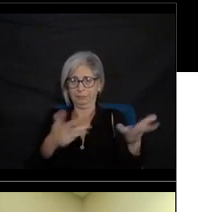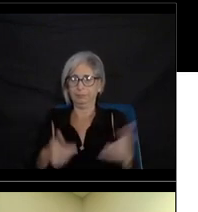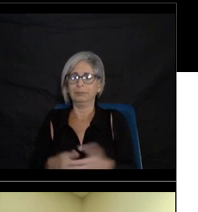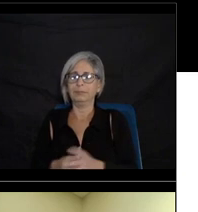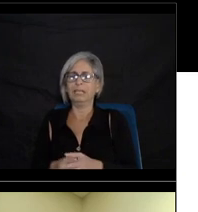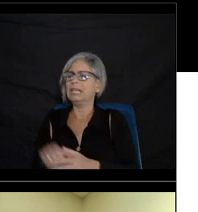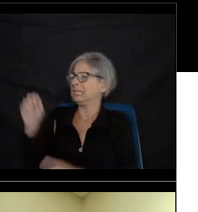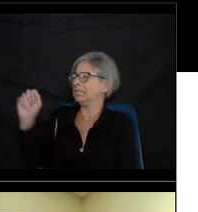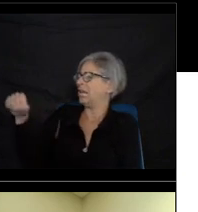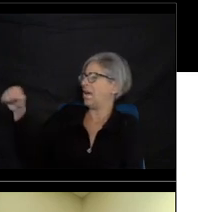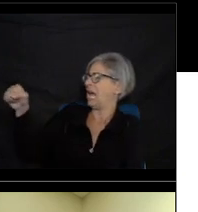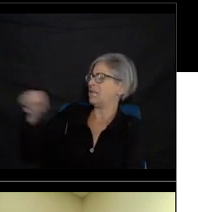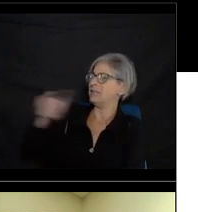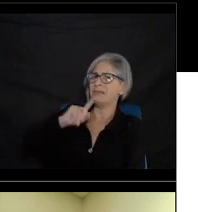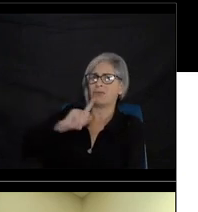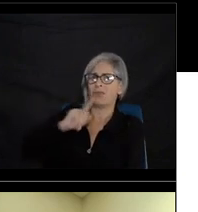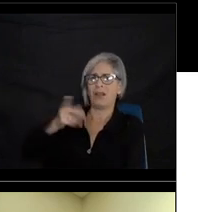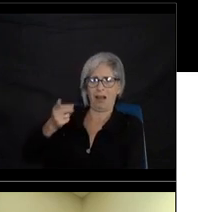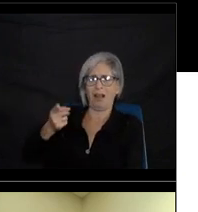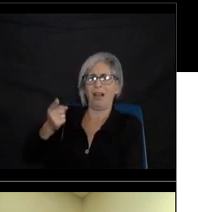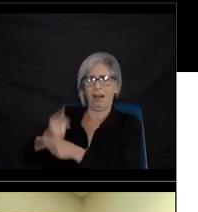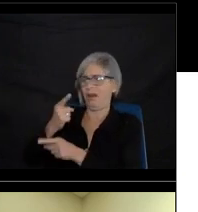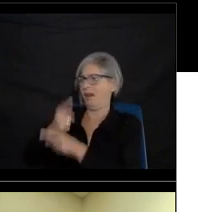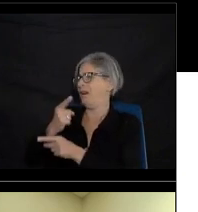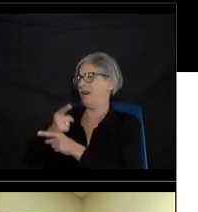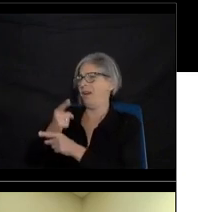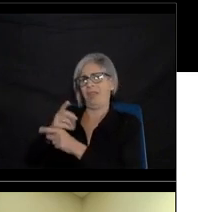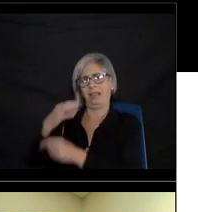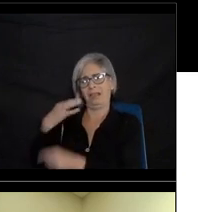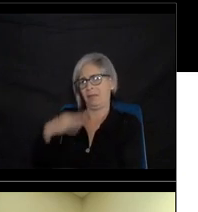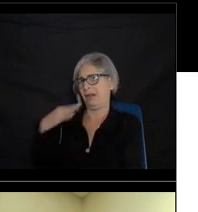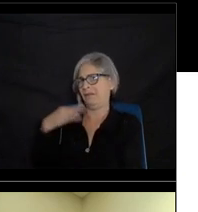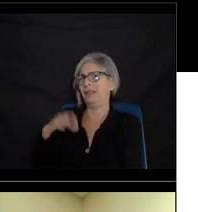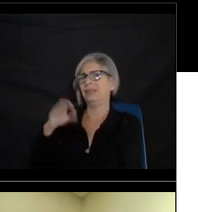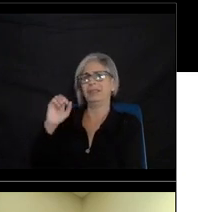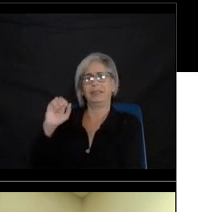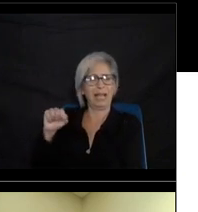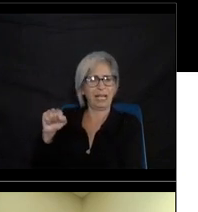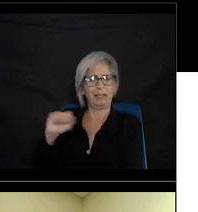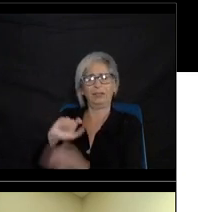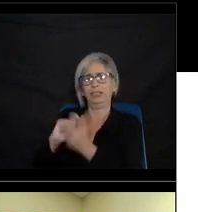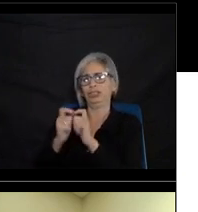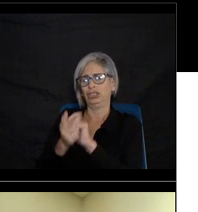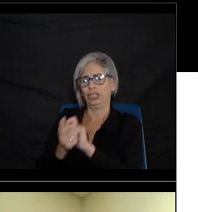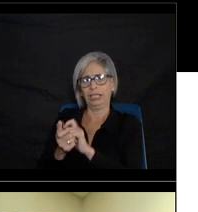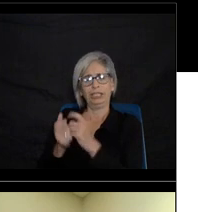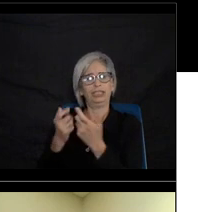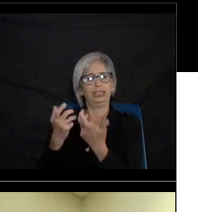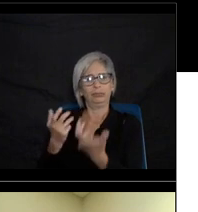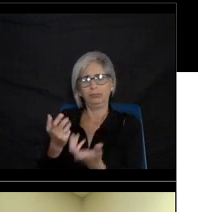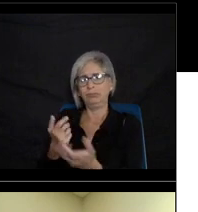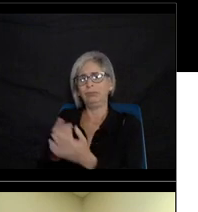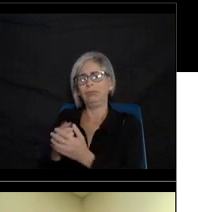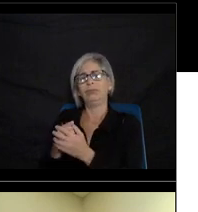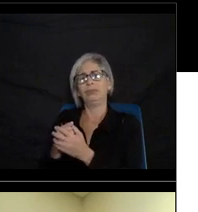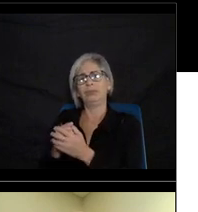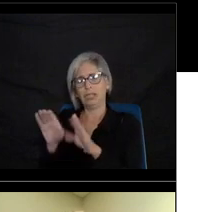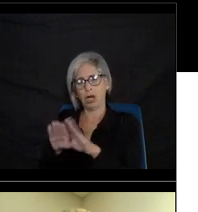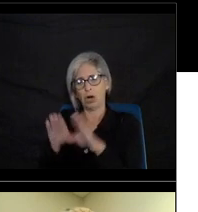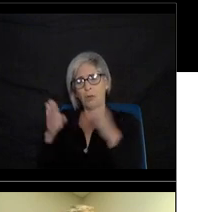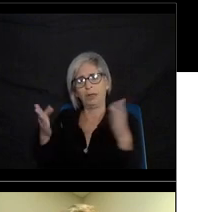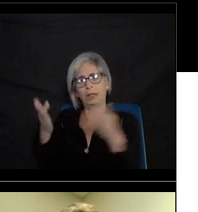Yeah, absolutely. I think those are some of the other benefits of an ordinance like this, a change like this, that it actually opens up